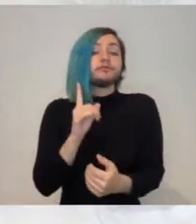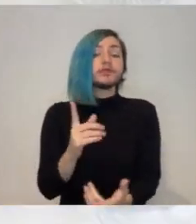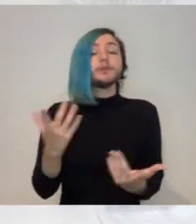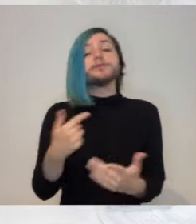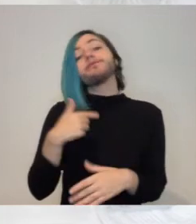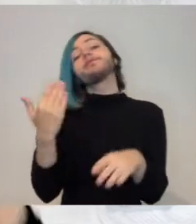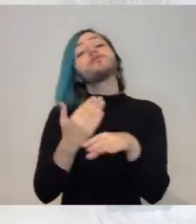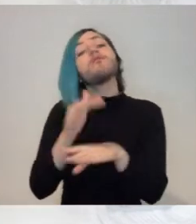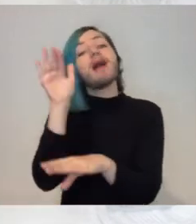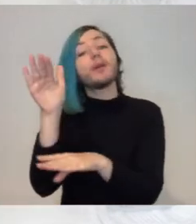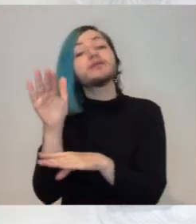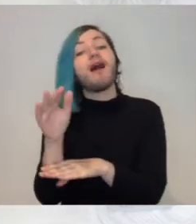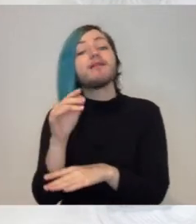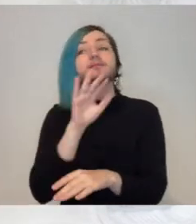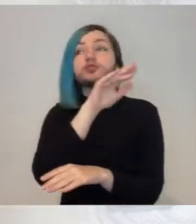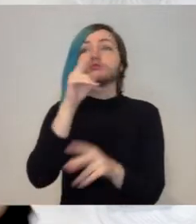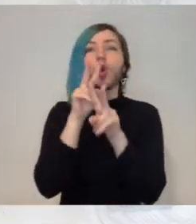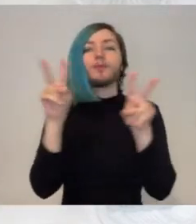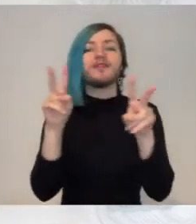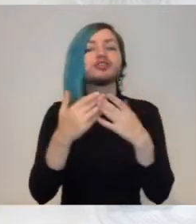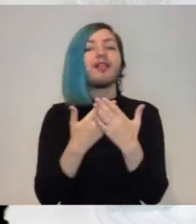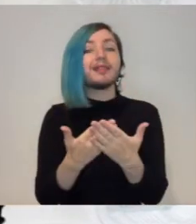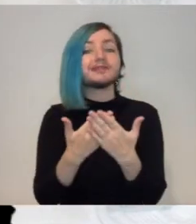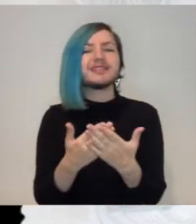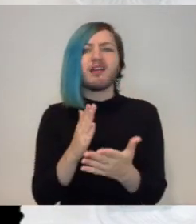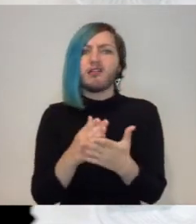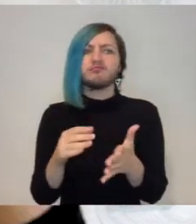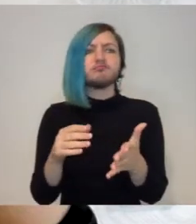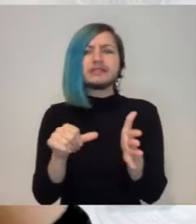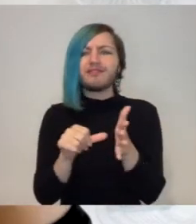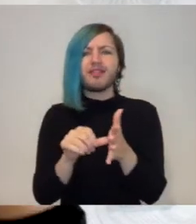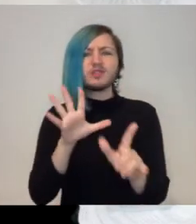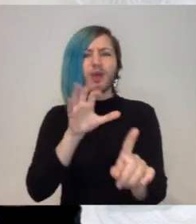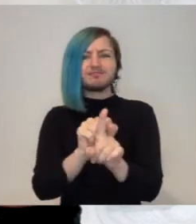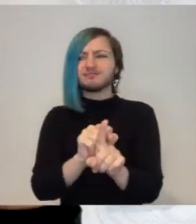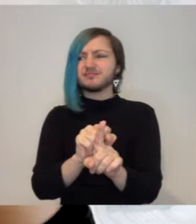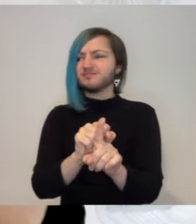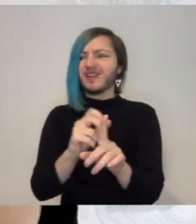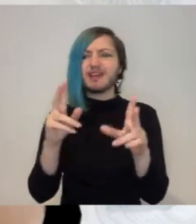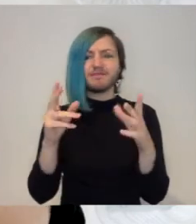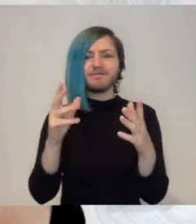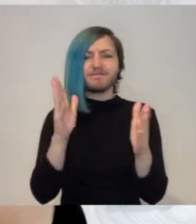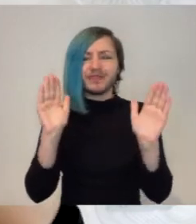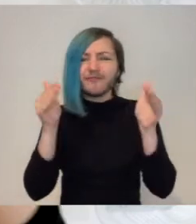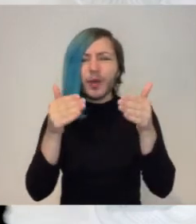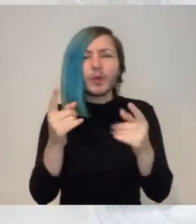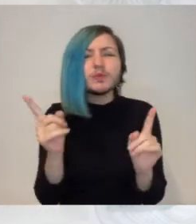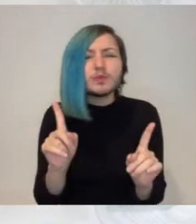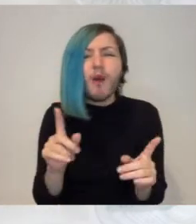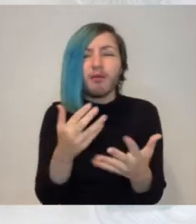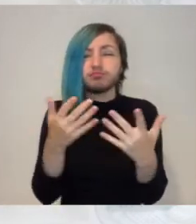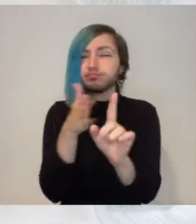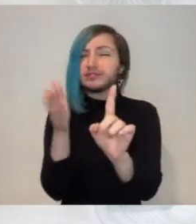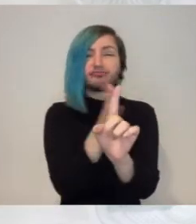outside doing some observational studies, it can be very difficult to identify your subject matter. It can be really